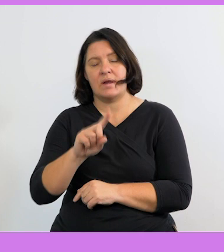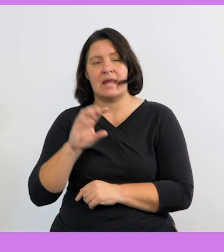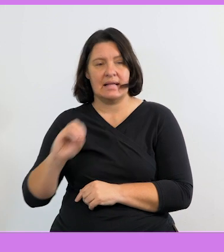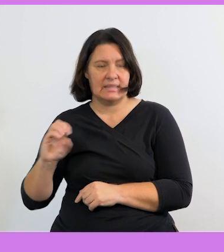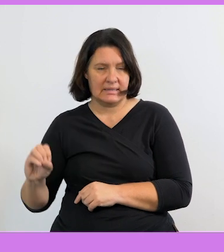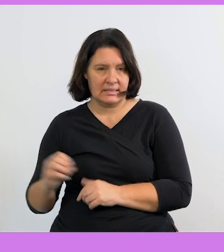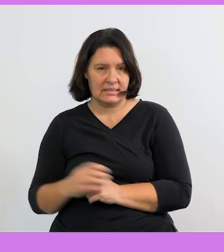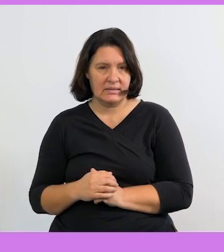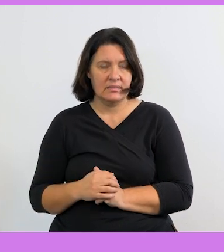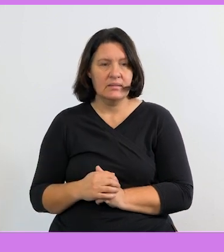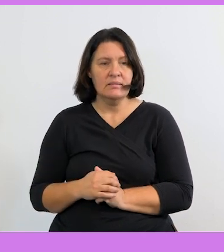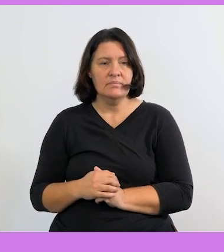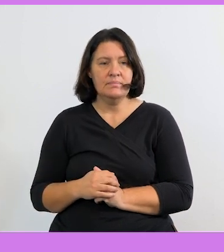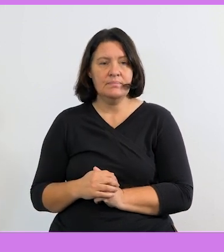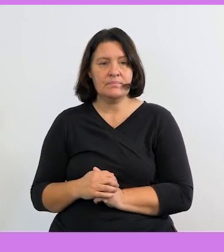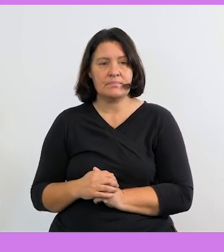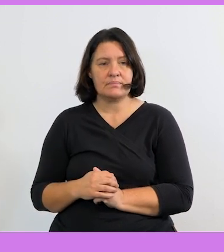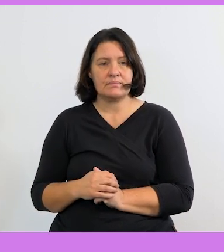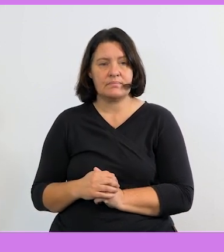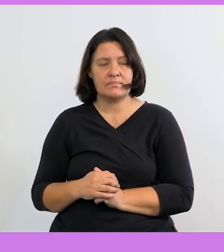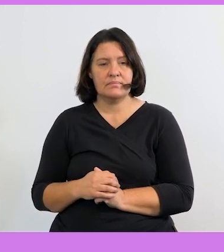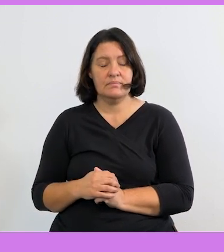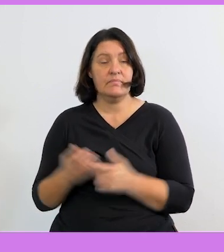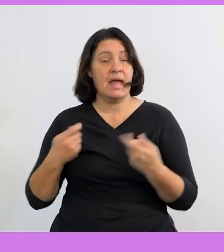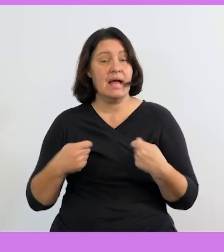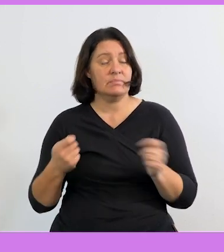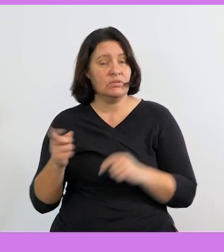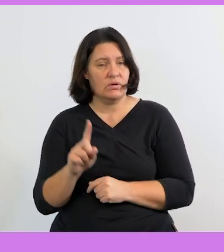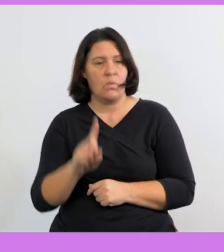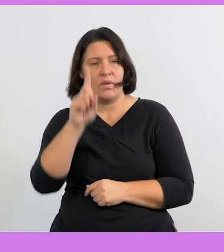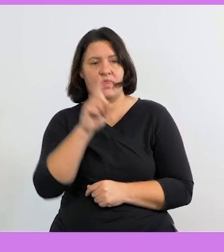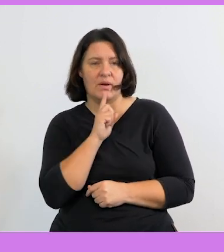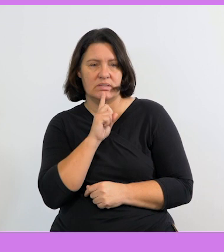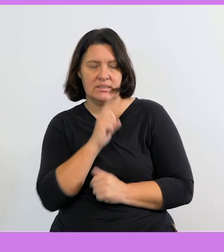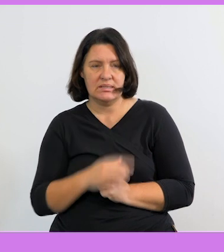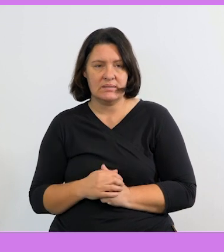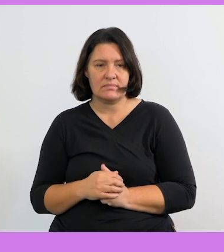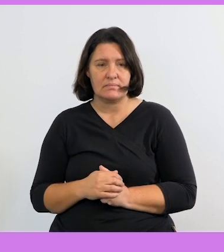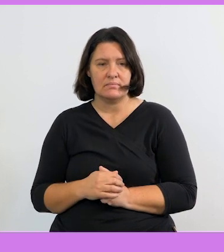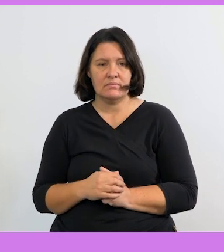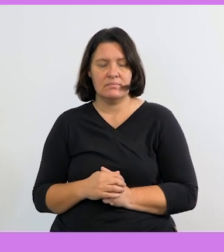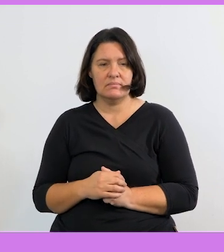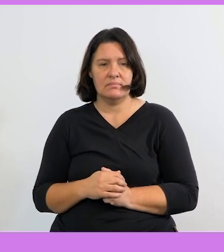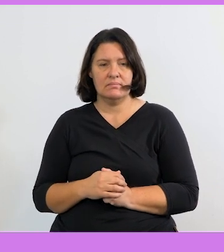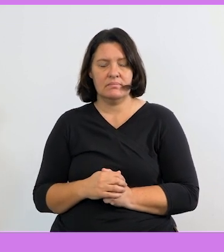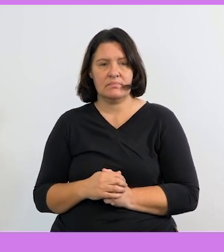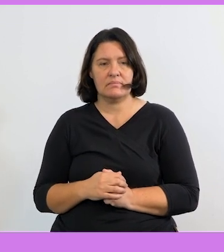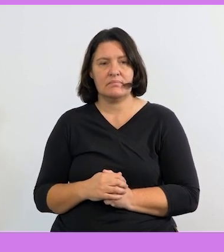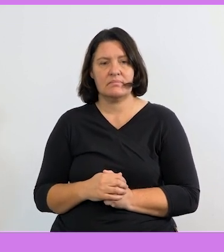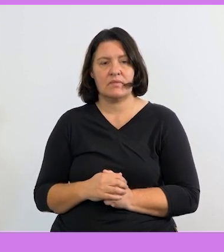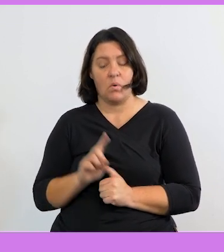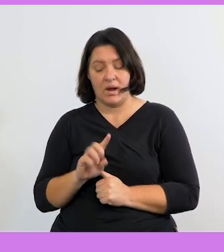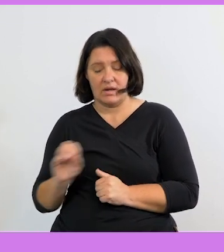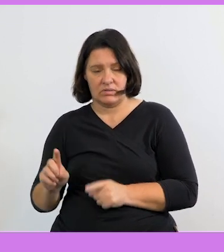to 100 of these bunny chows, his expense now will be 1,000 Rand. So let's find 100.